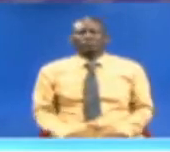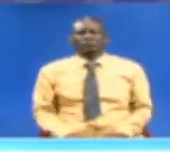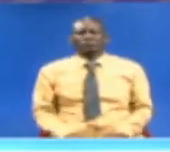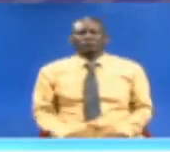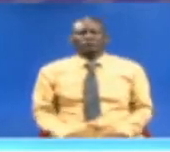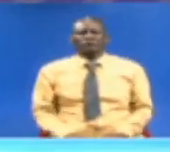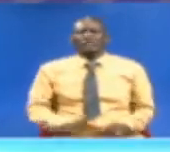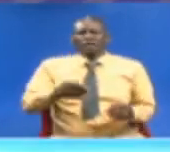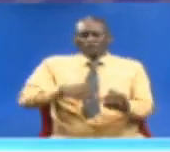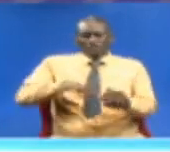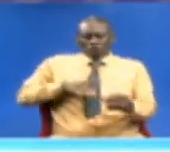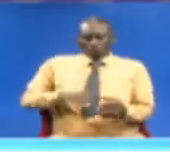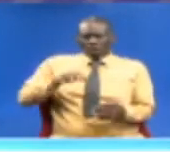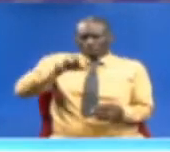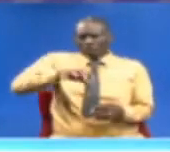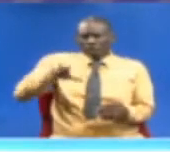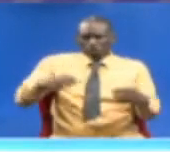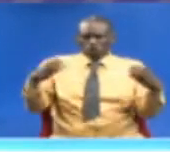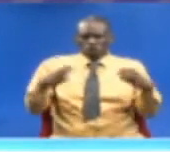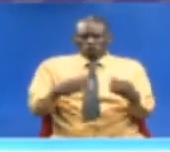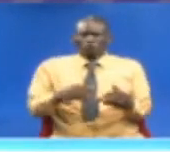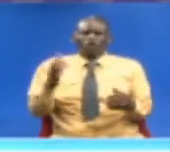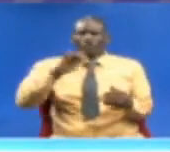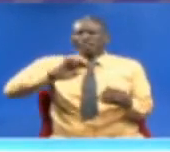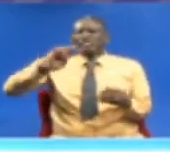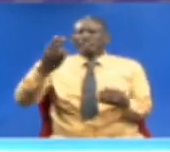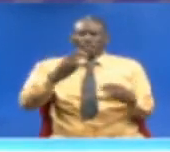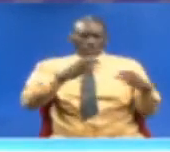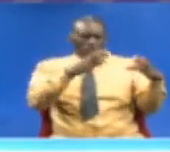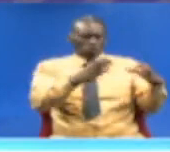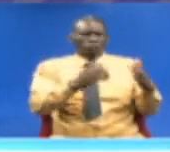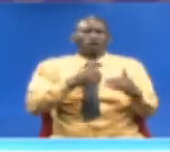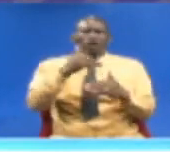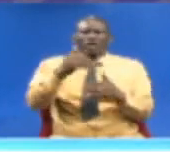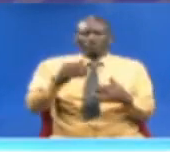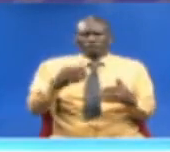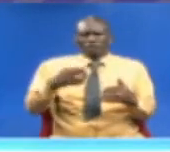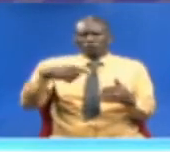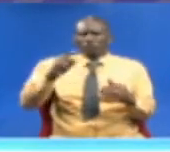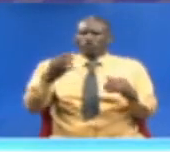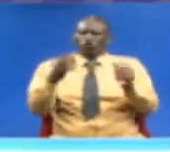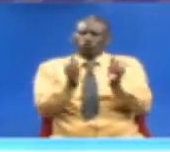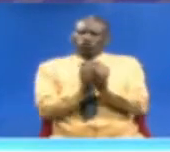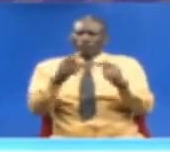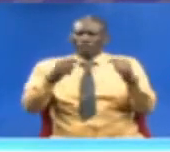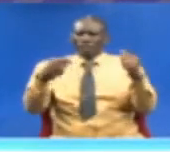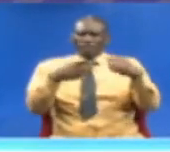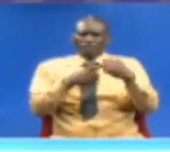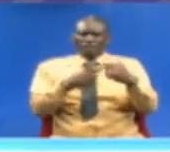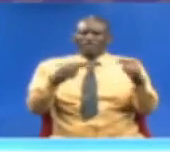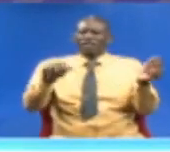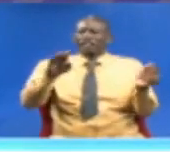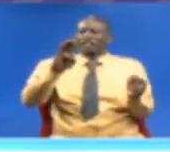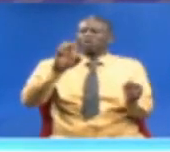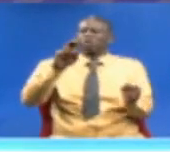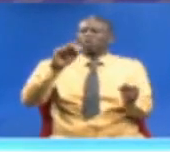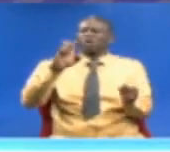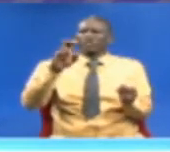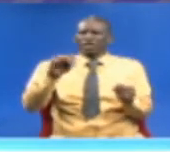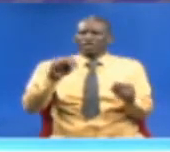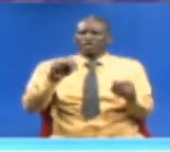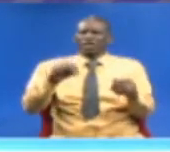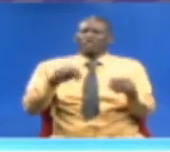Also, the Kenya women's basketball team are on course to finish second in their pool after a narrow 14-6 victory over Benin at the Africa Beach Games in